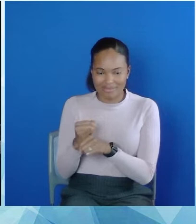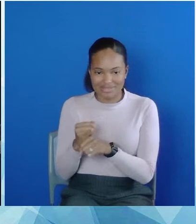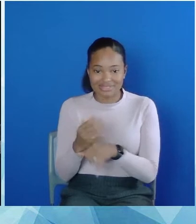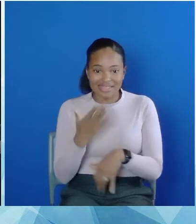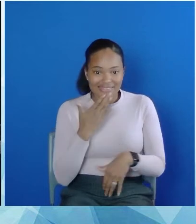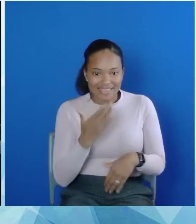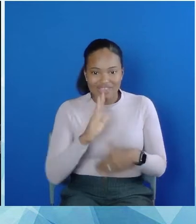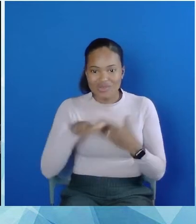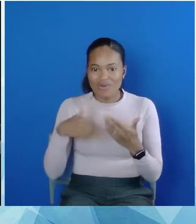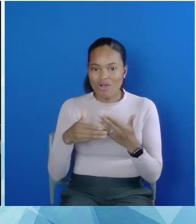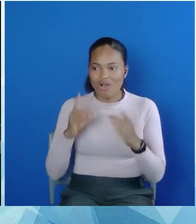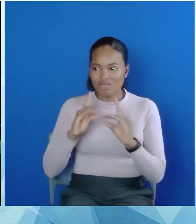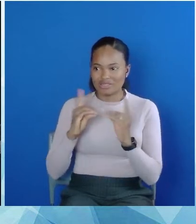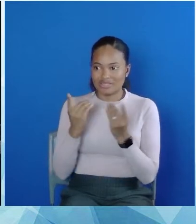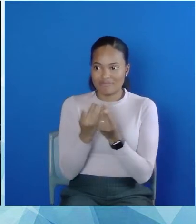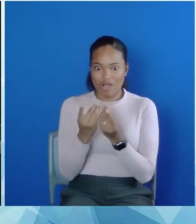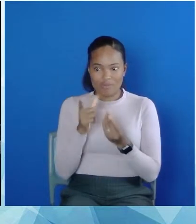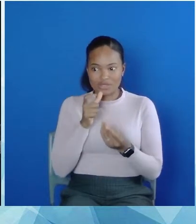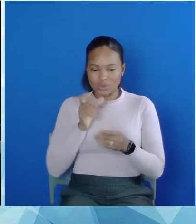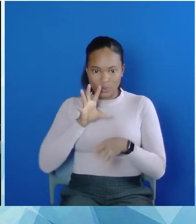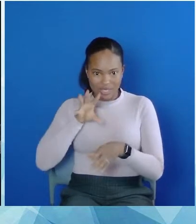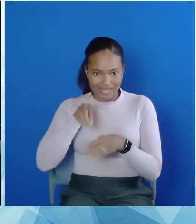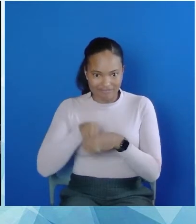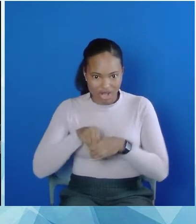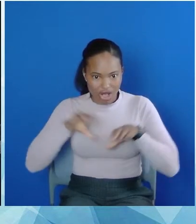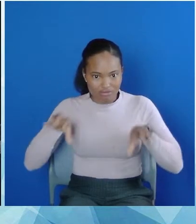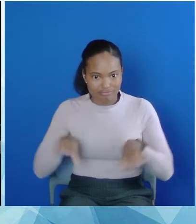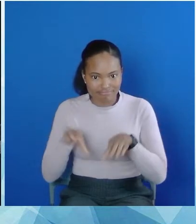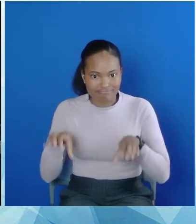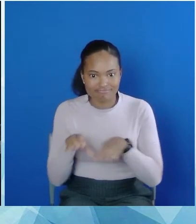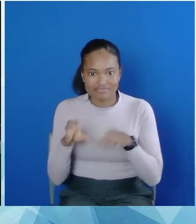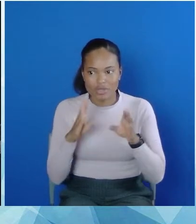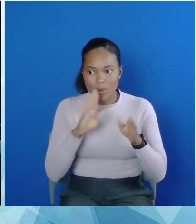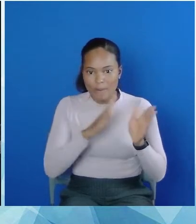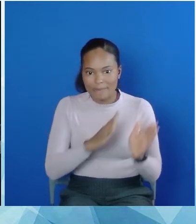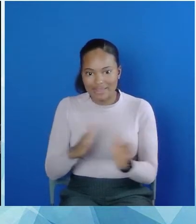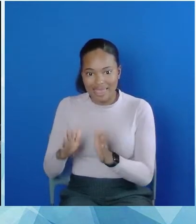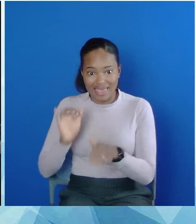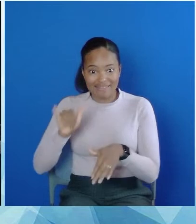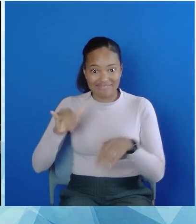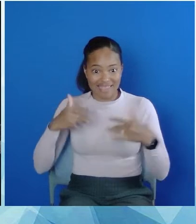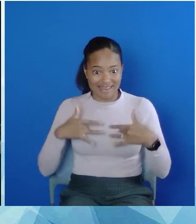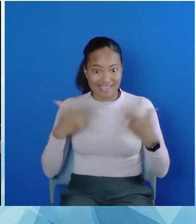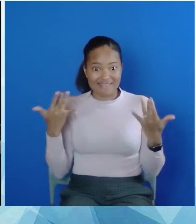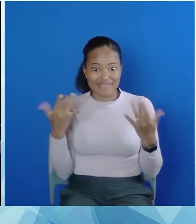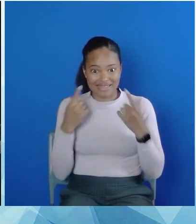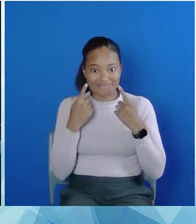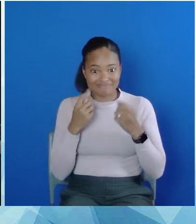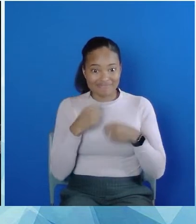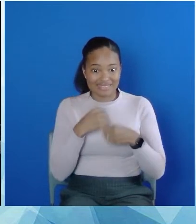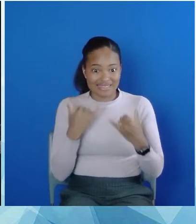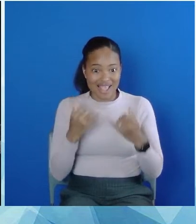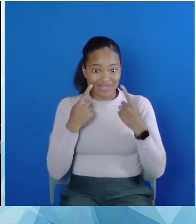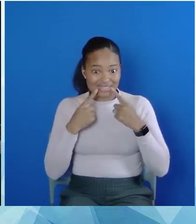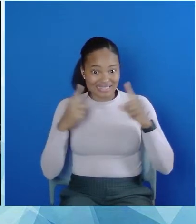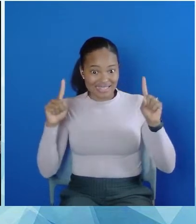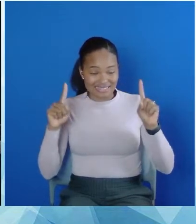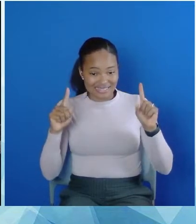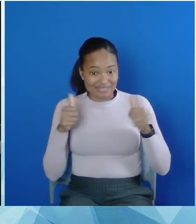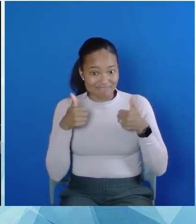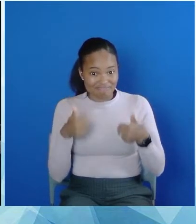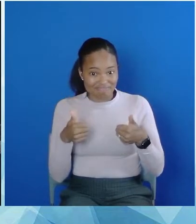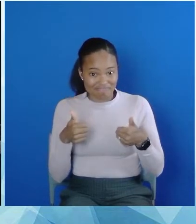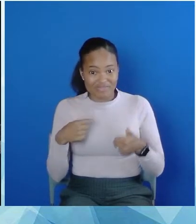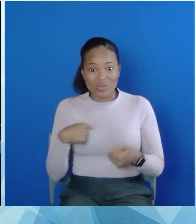all the departments that played active roles in organizing and making both of those events successful. We've gotten a couple of